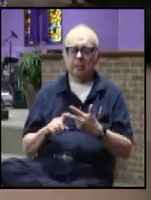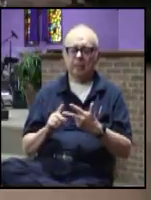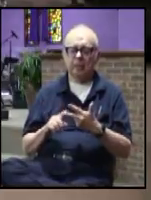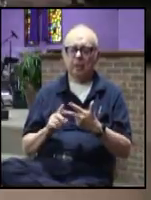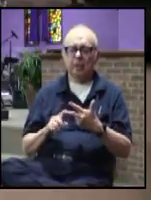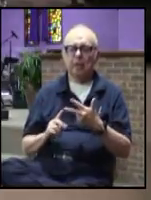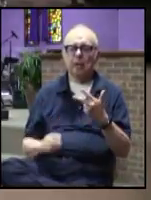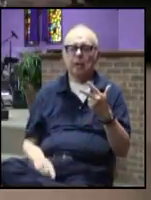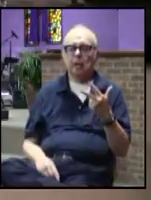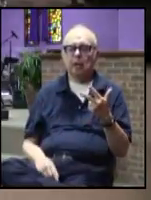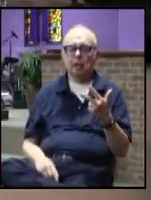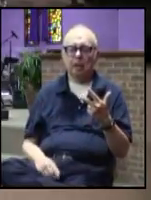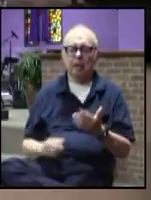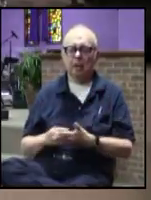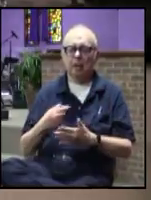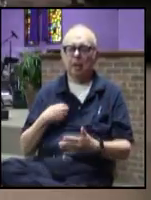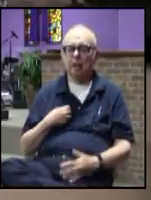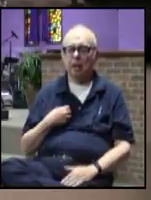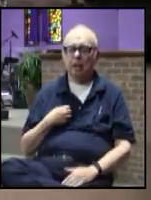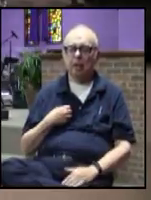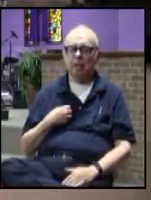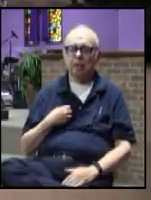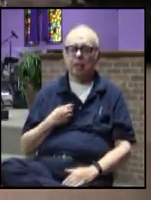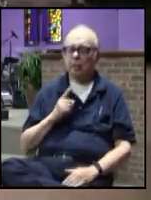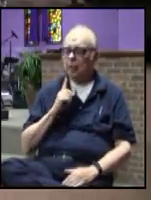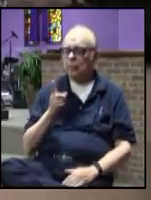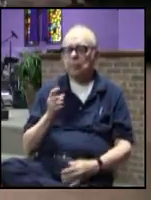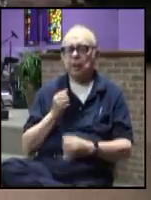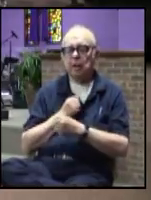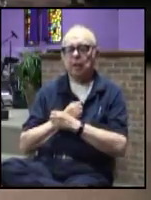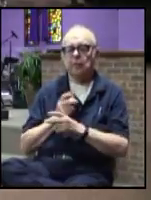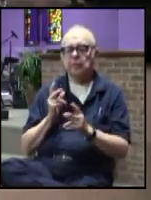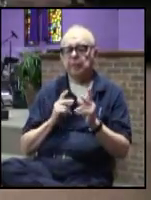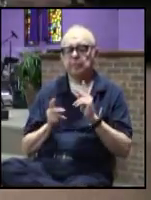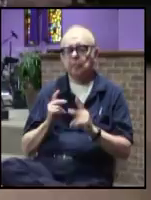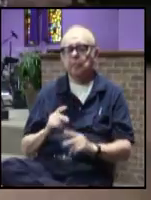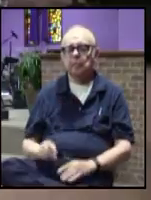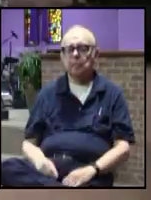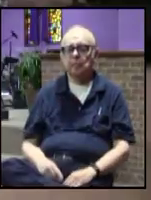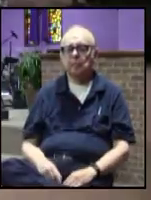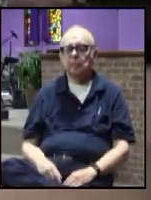Number three, help me to really love these people.